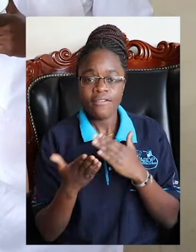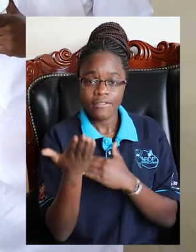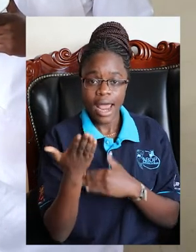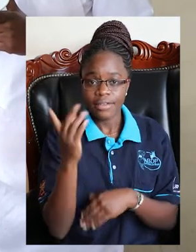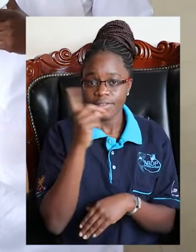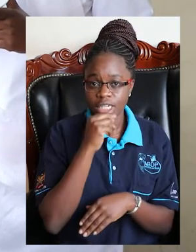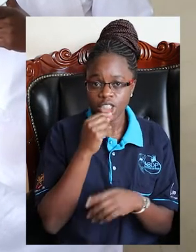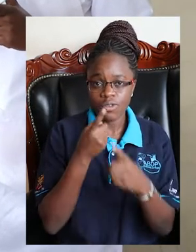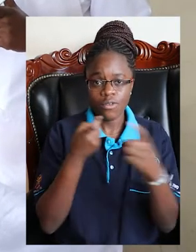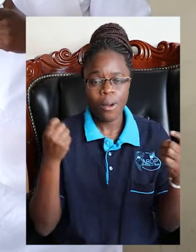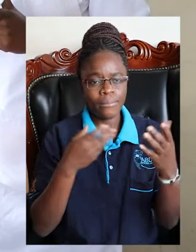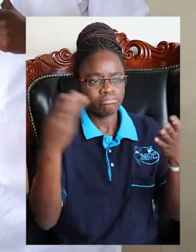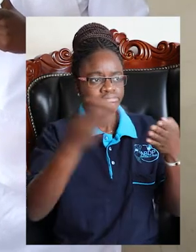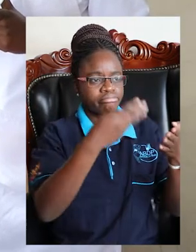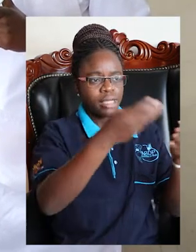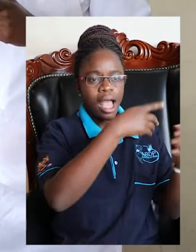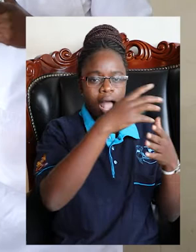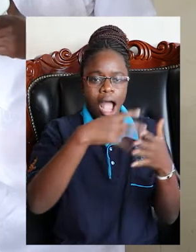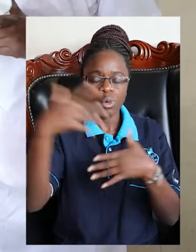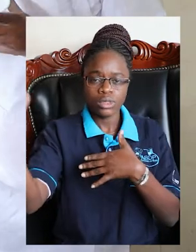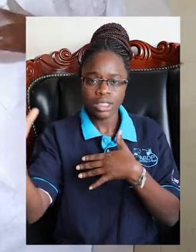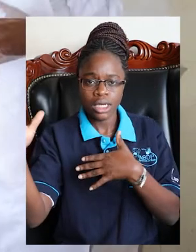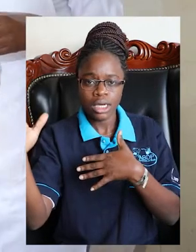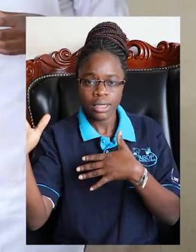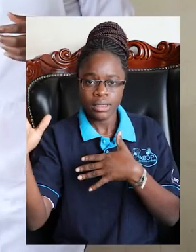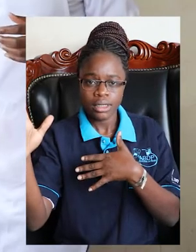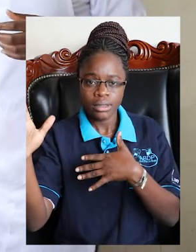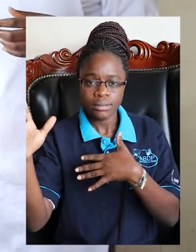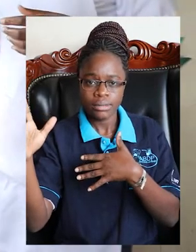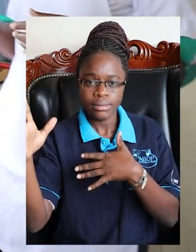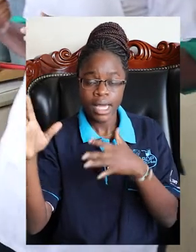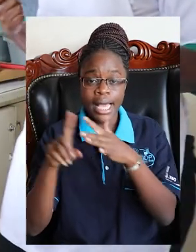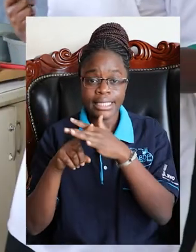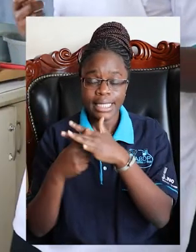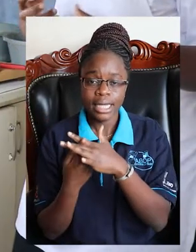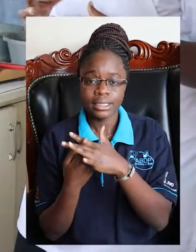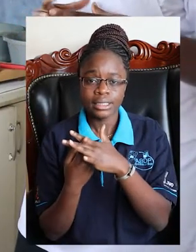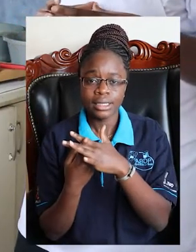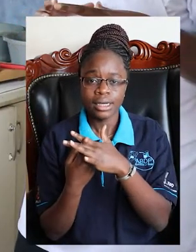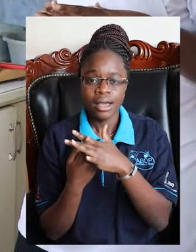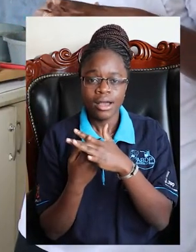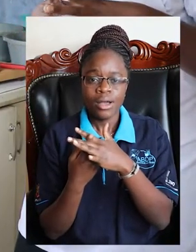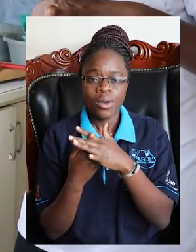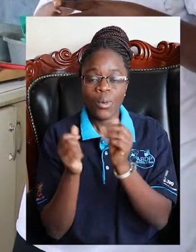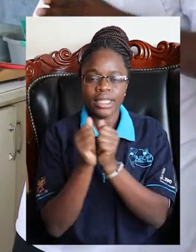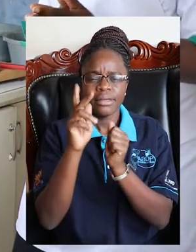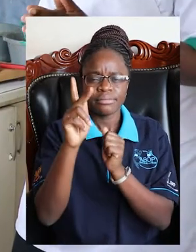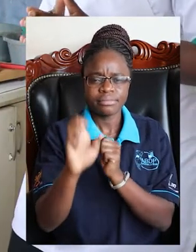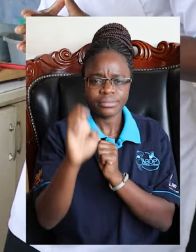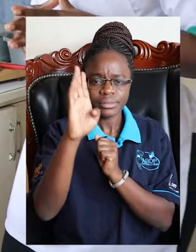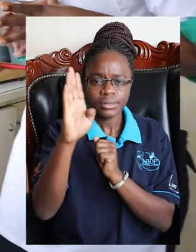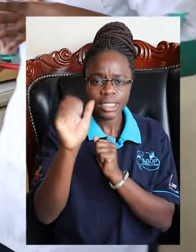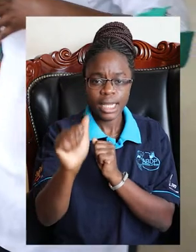fresh fish from vendors who prepare fried fish. So we shall start with one thing which is called the fish